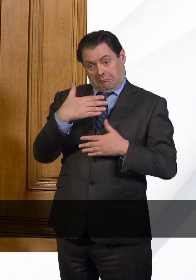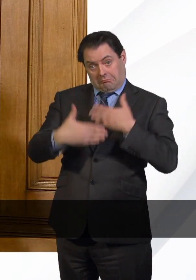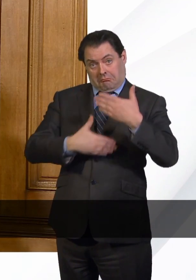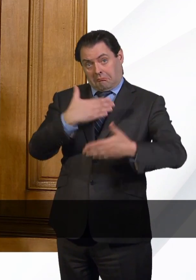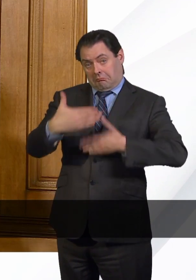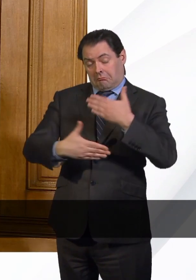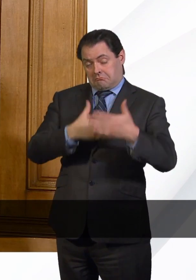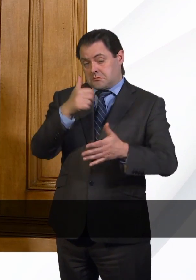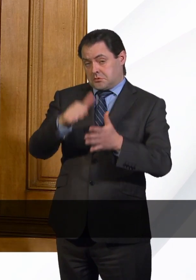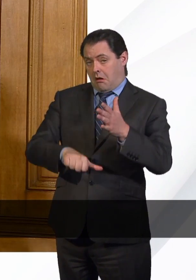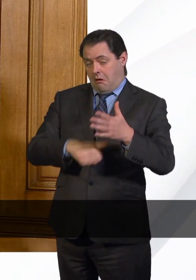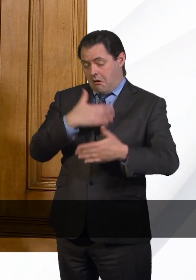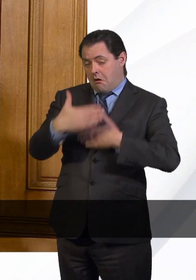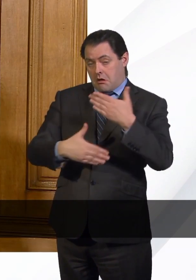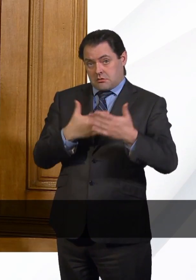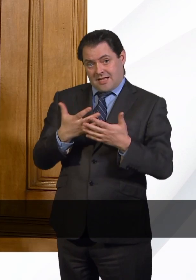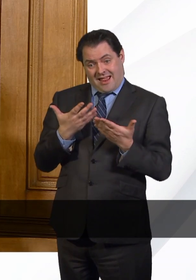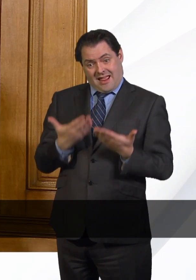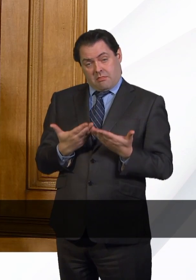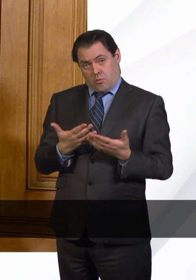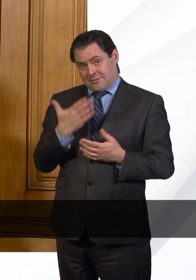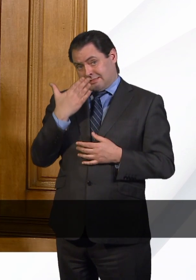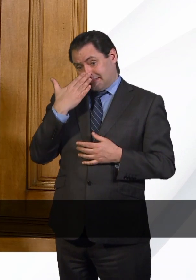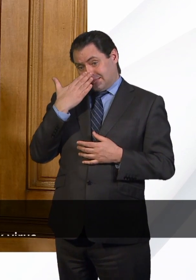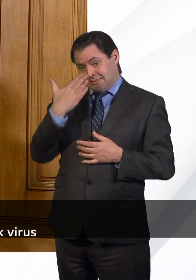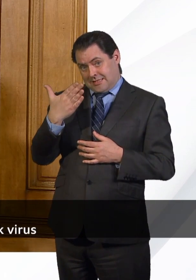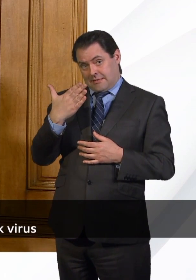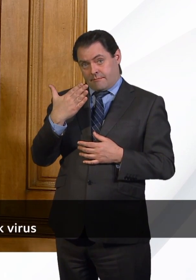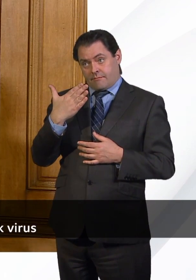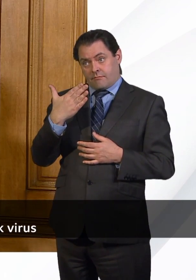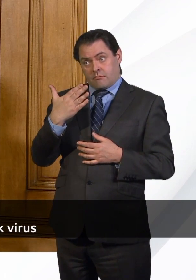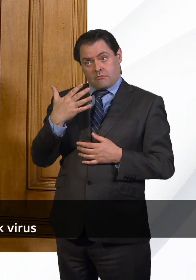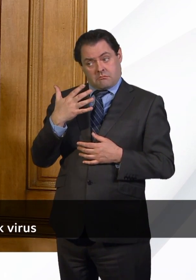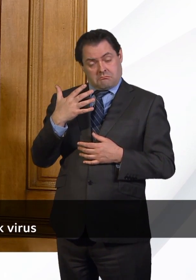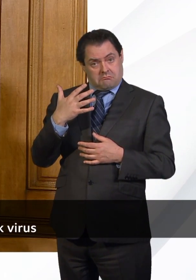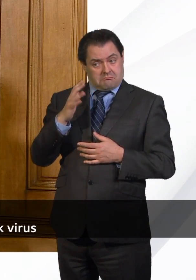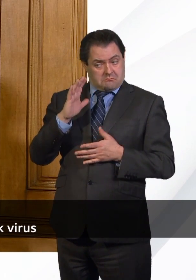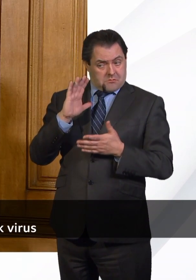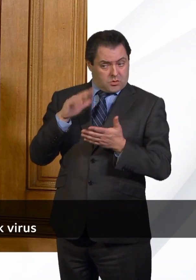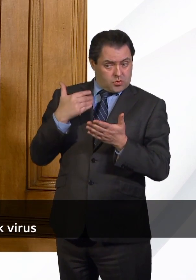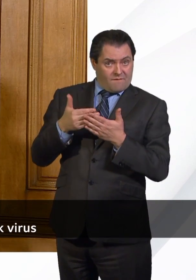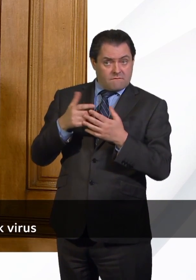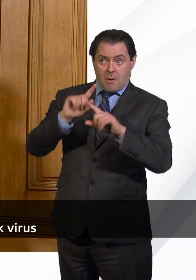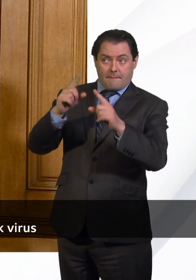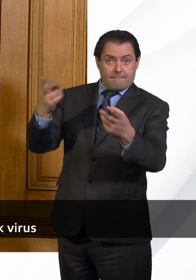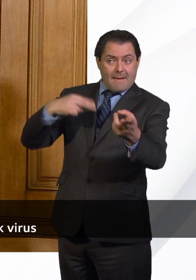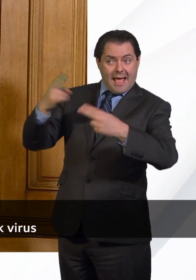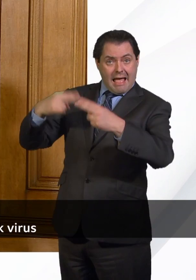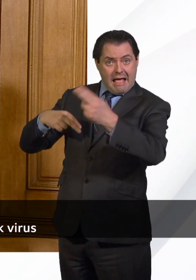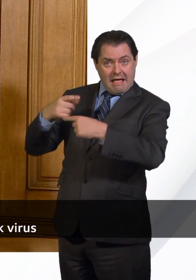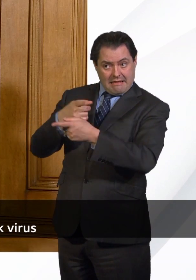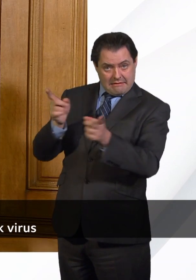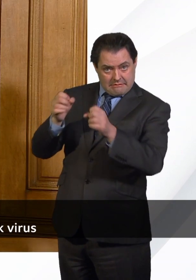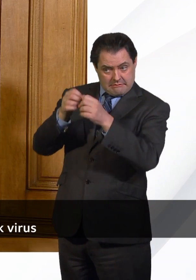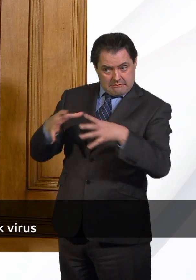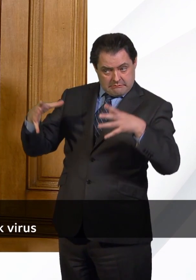started, and the overwhelming majority of people so far called back